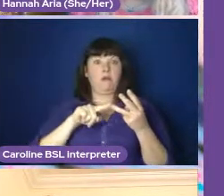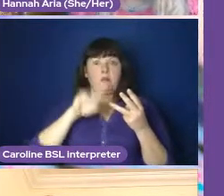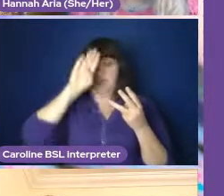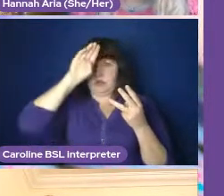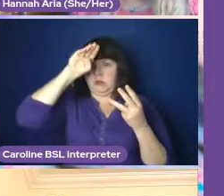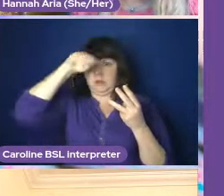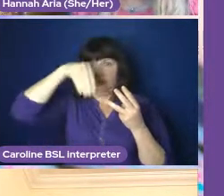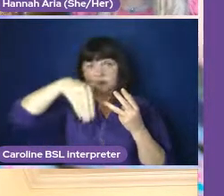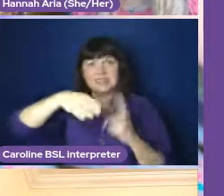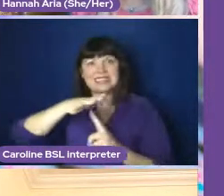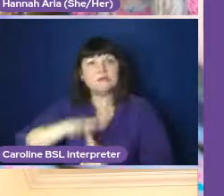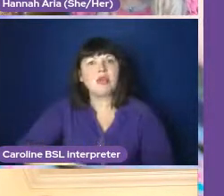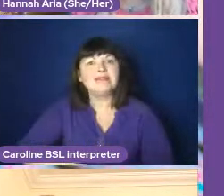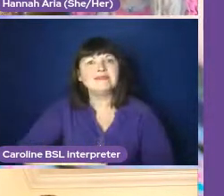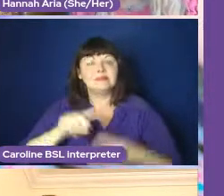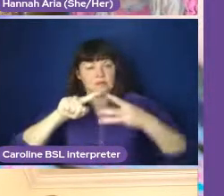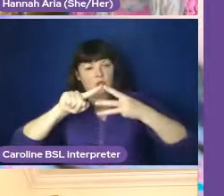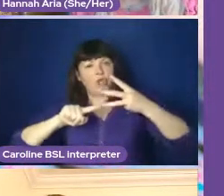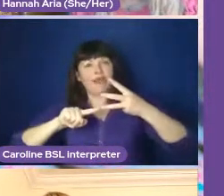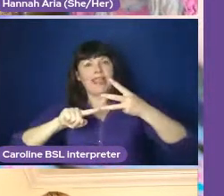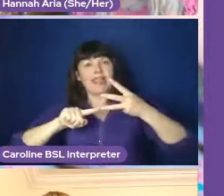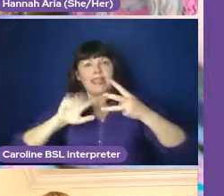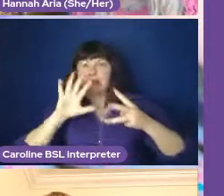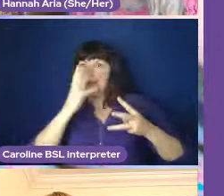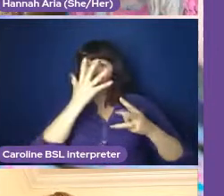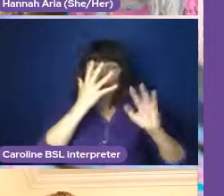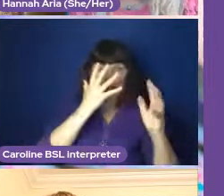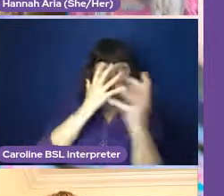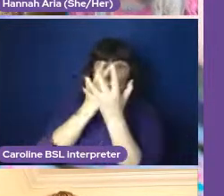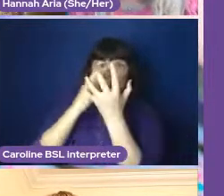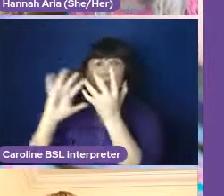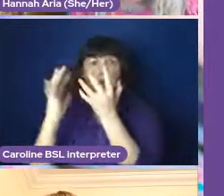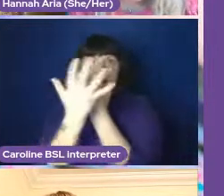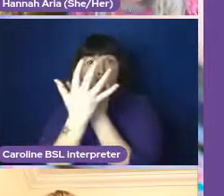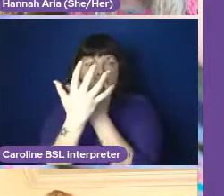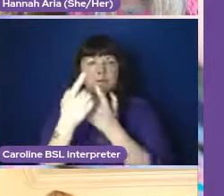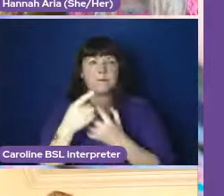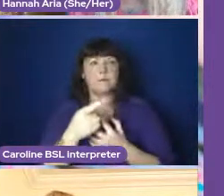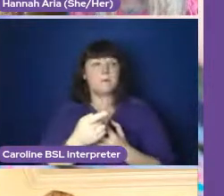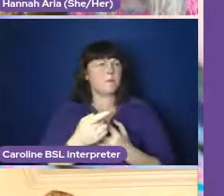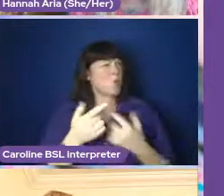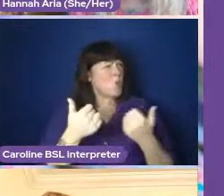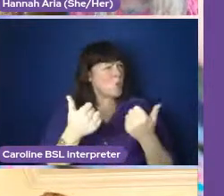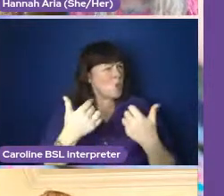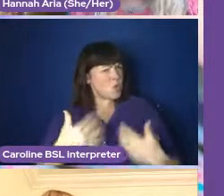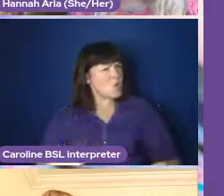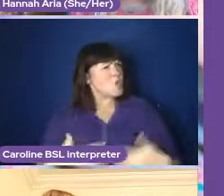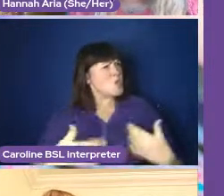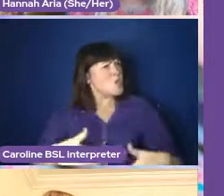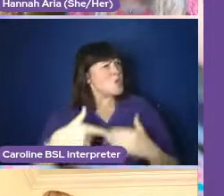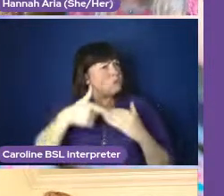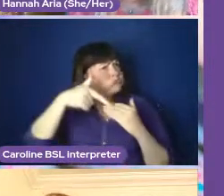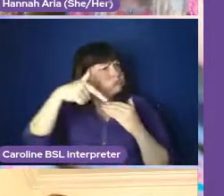depressed state. So they're my three faces. Wow, that's so really deep.